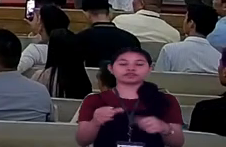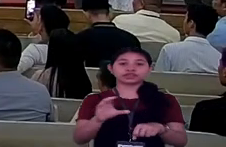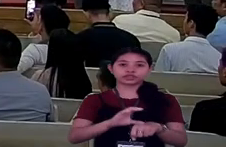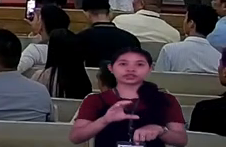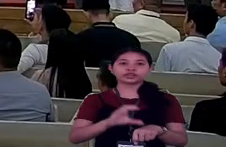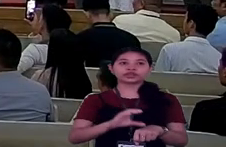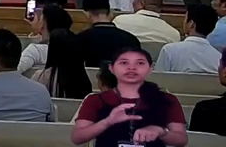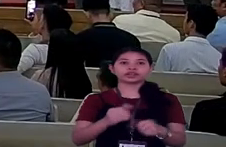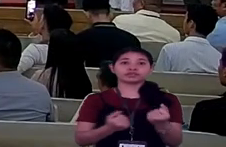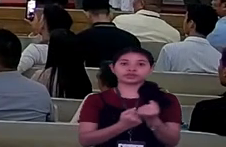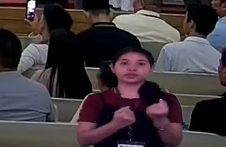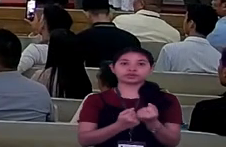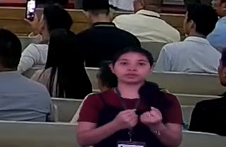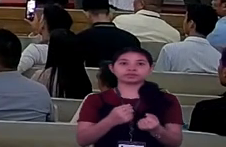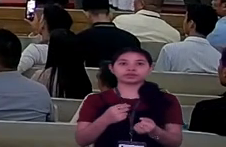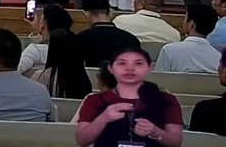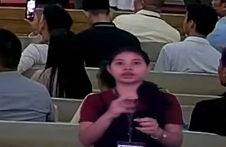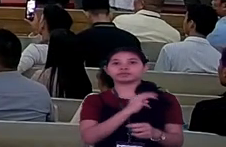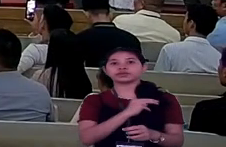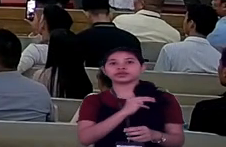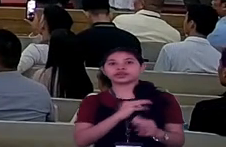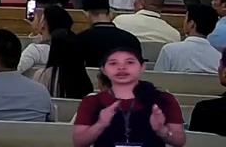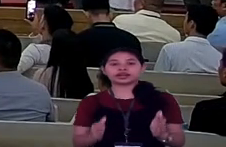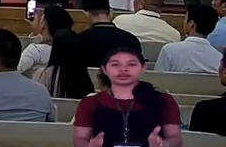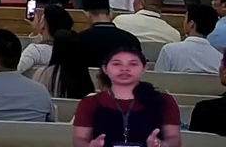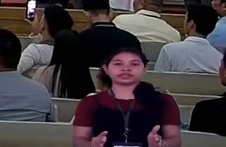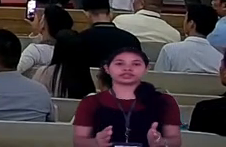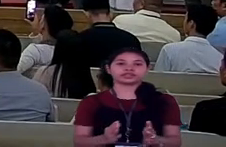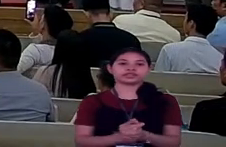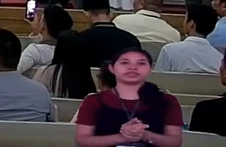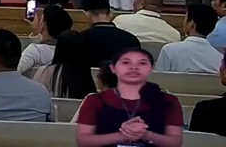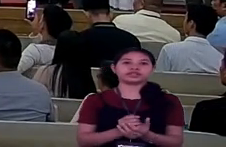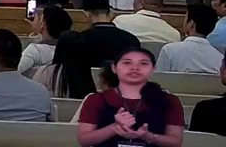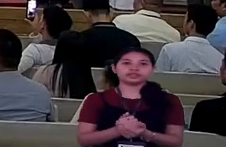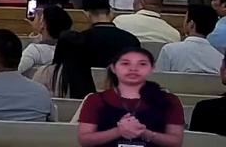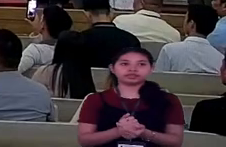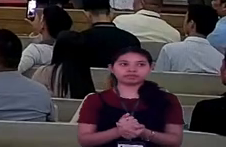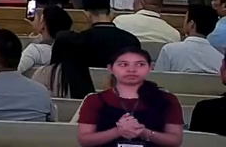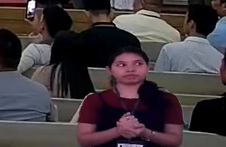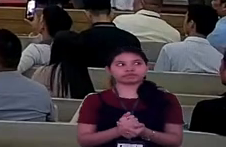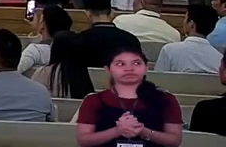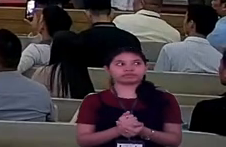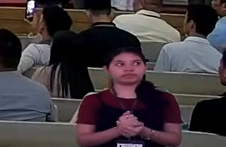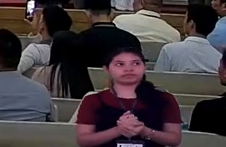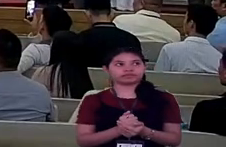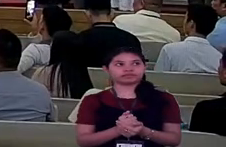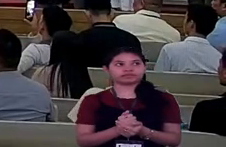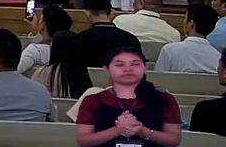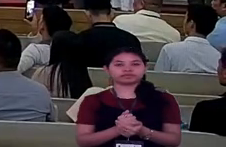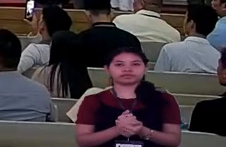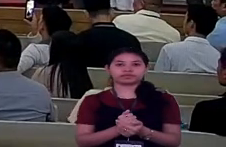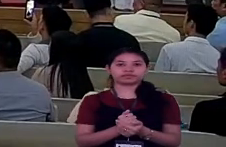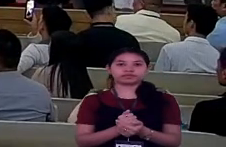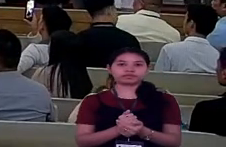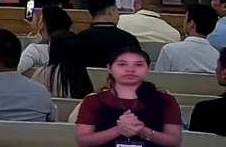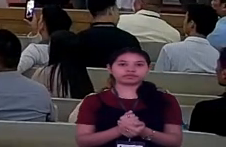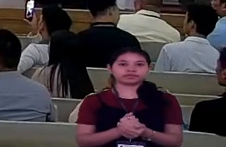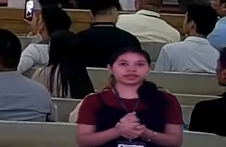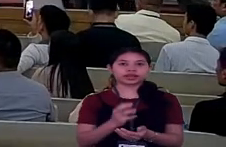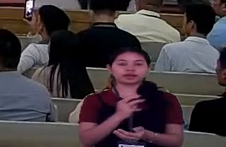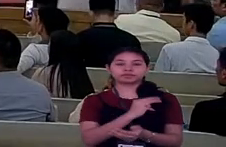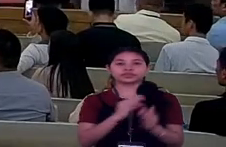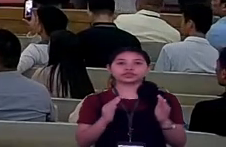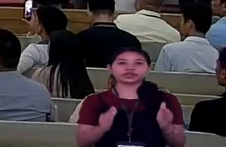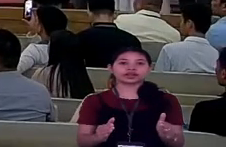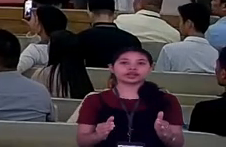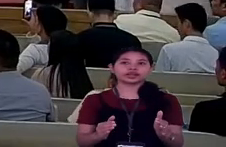churches and pastors that are supporting us and praying for us. Amen. Cambodia. Zhao Shanghao. I am Hanalia Bellera, going